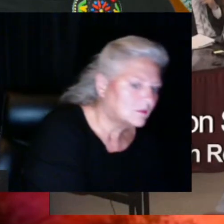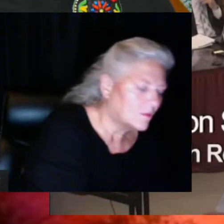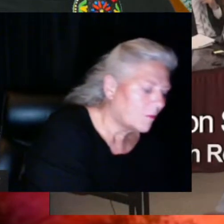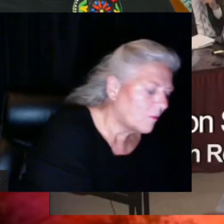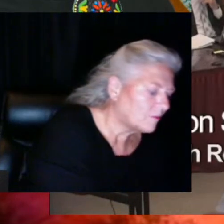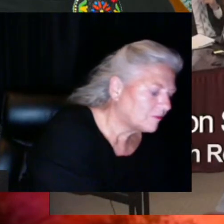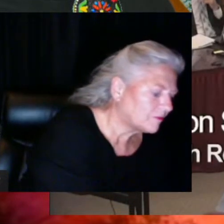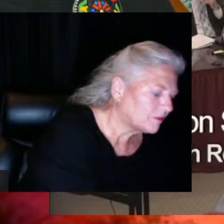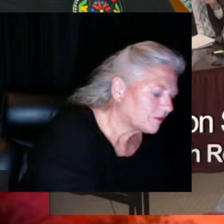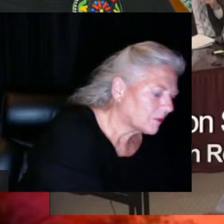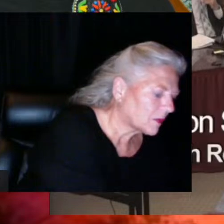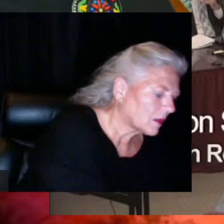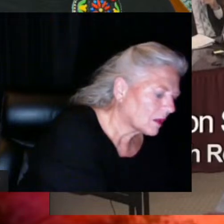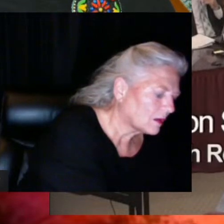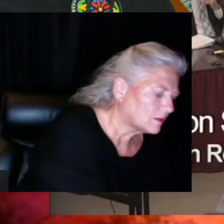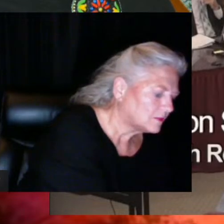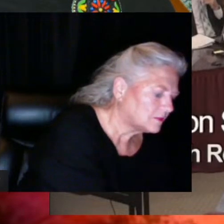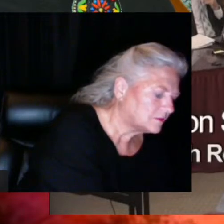What do we do with her?